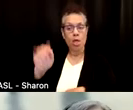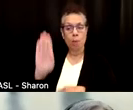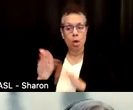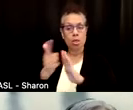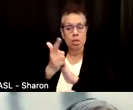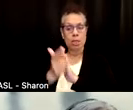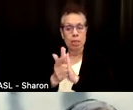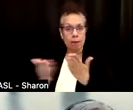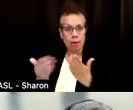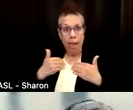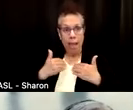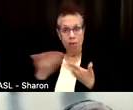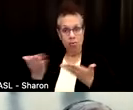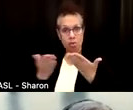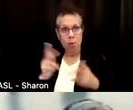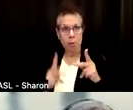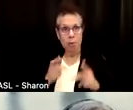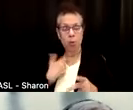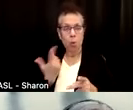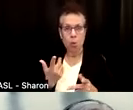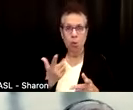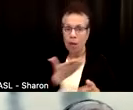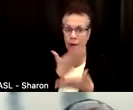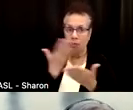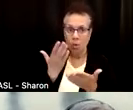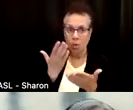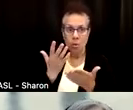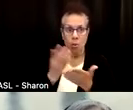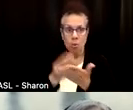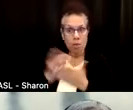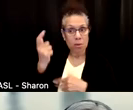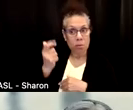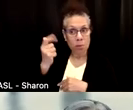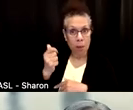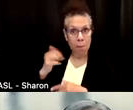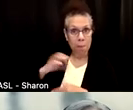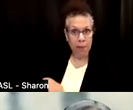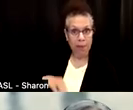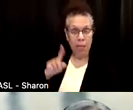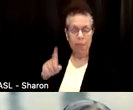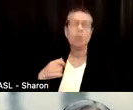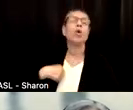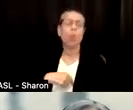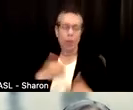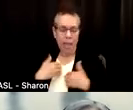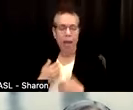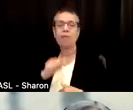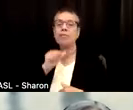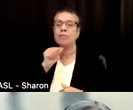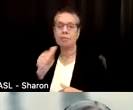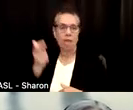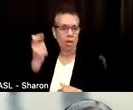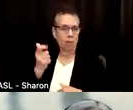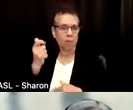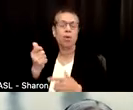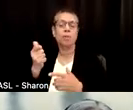to help people with unemployment questions. So if they were to follow up afterwards. Yes, we definitely do unemployment benefits work.